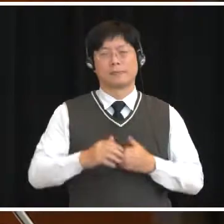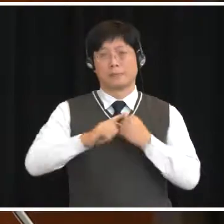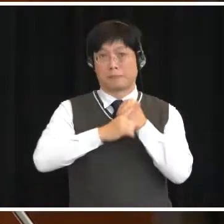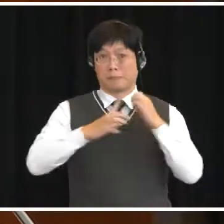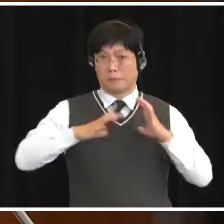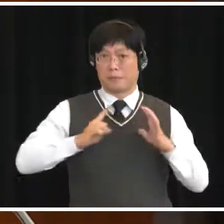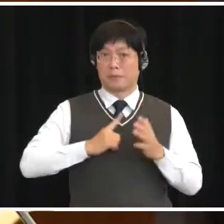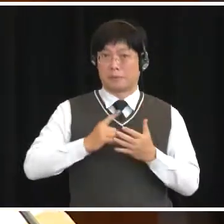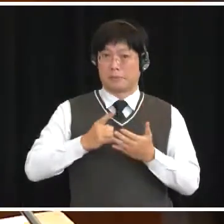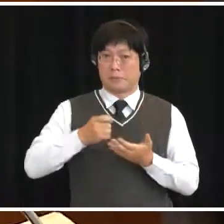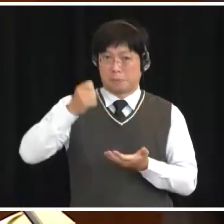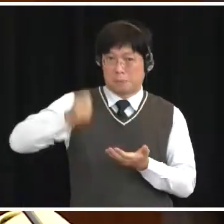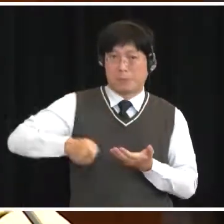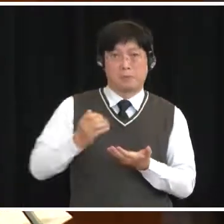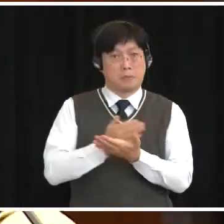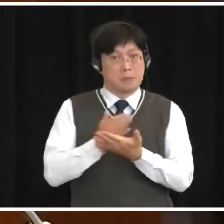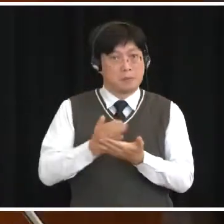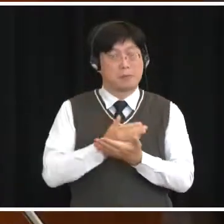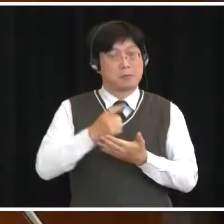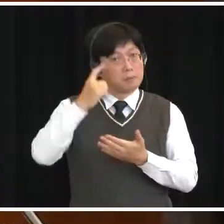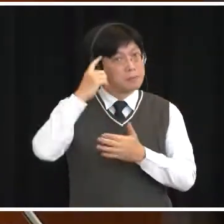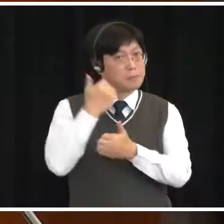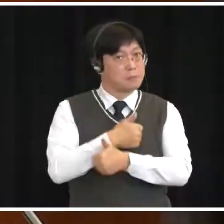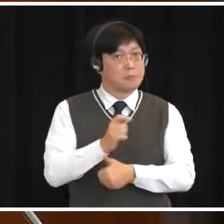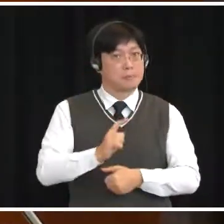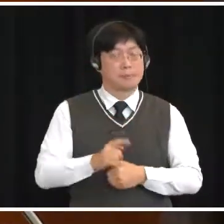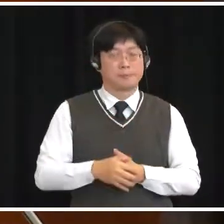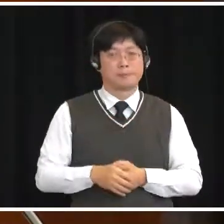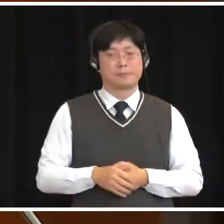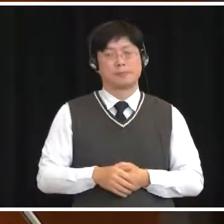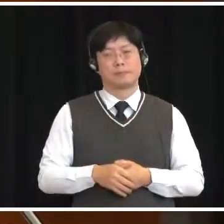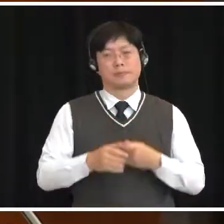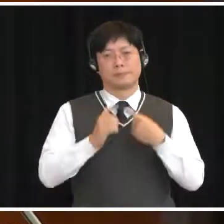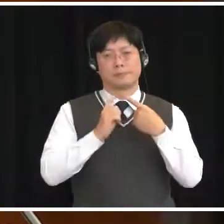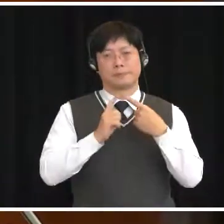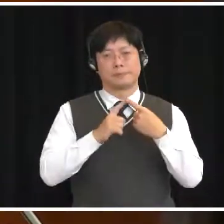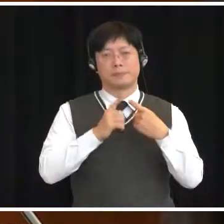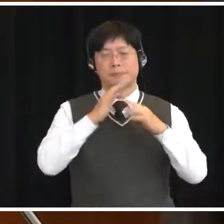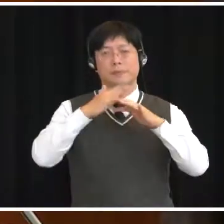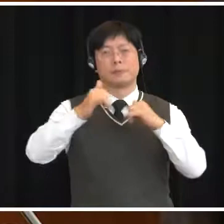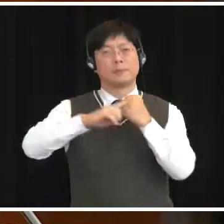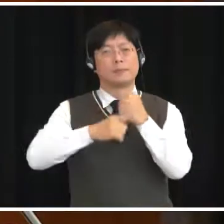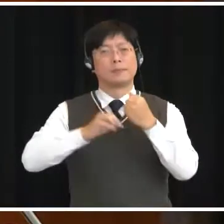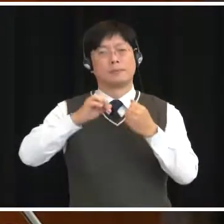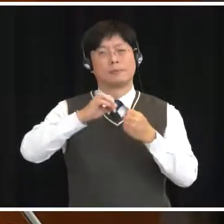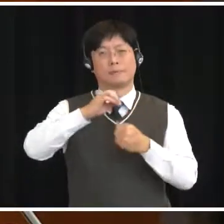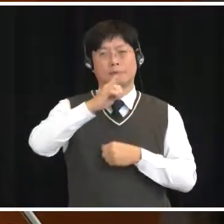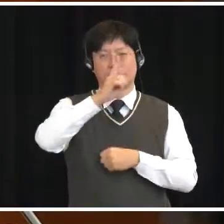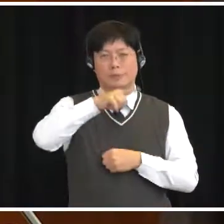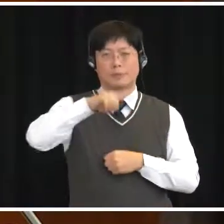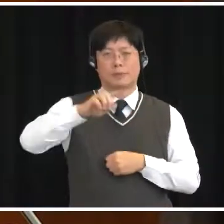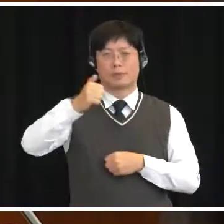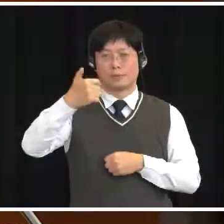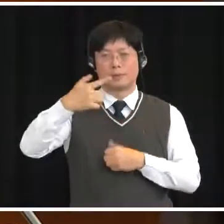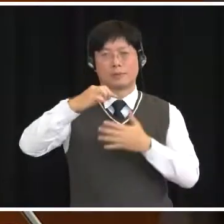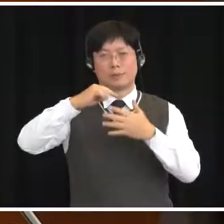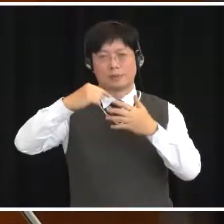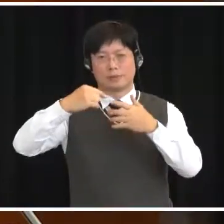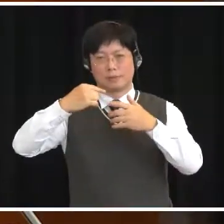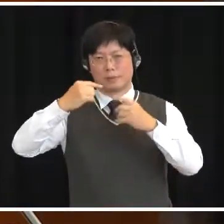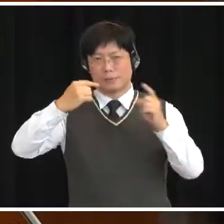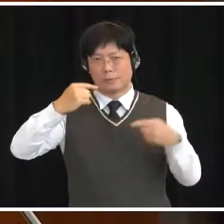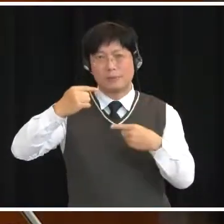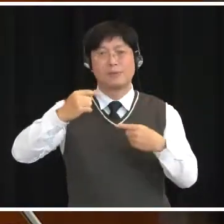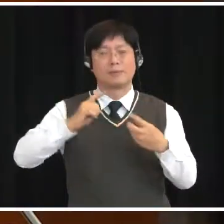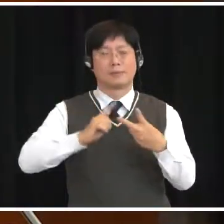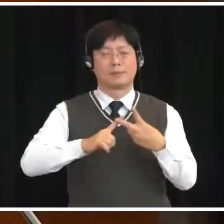Well, I think when judges address cases, we consider the Civil